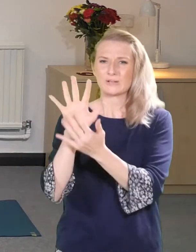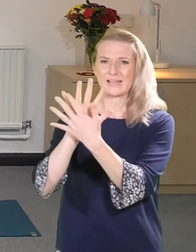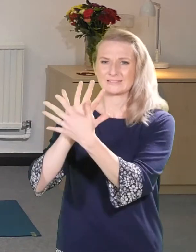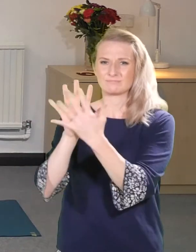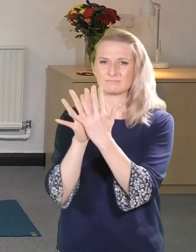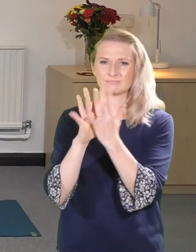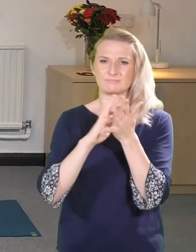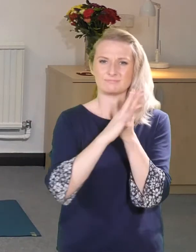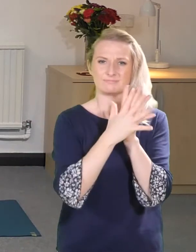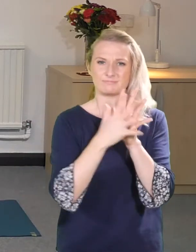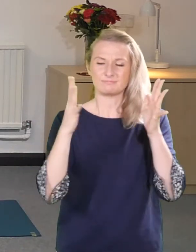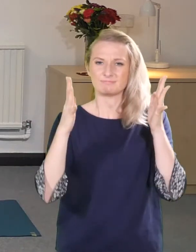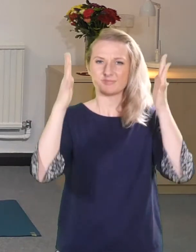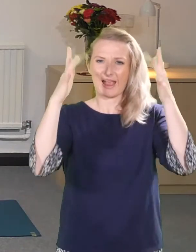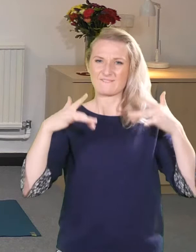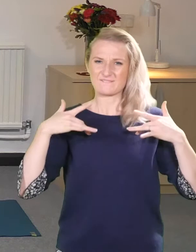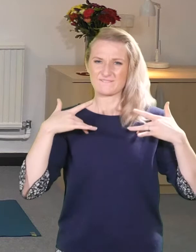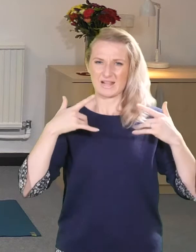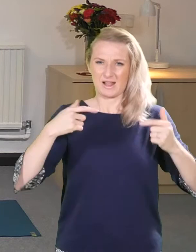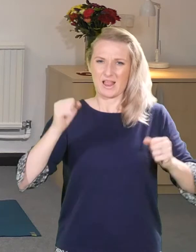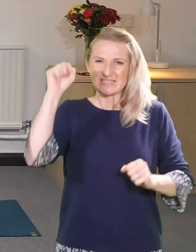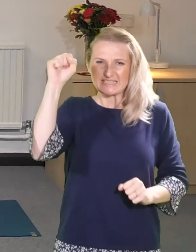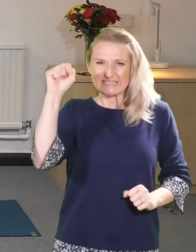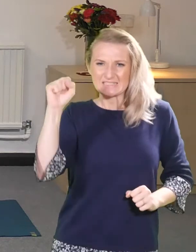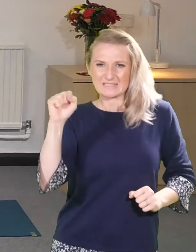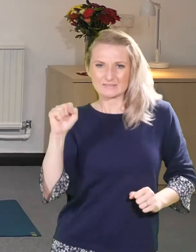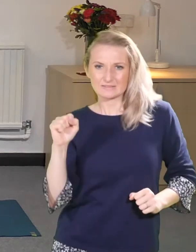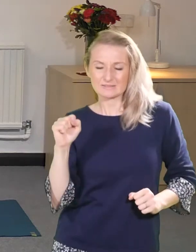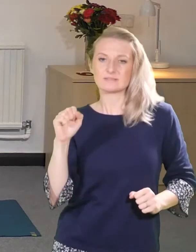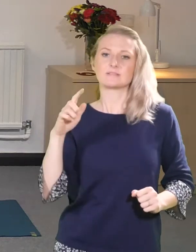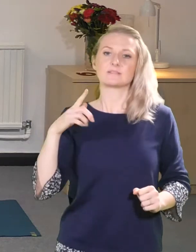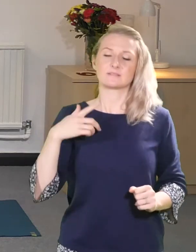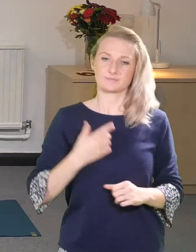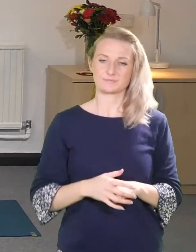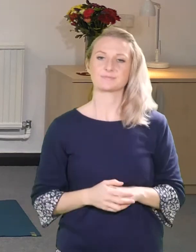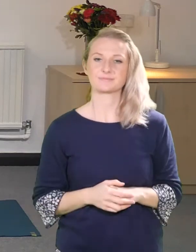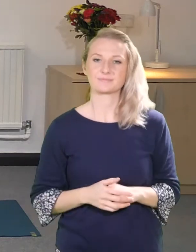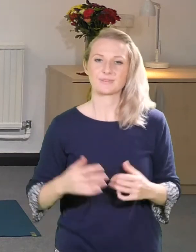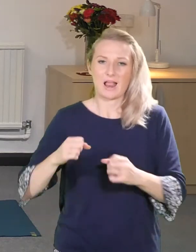body. And we're starting to sit back down towards the heels.